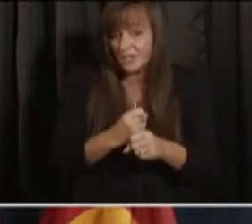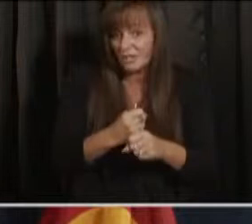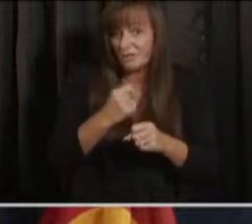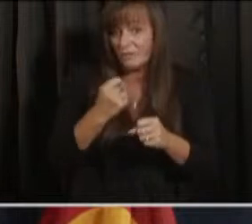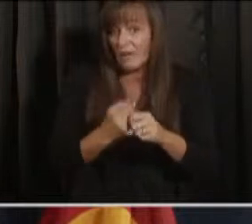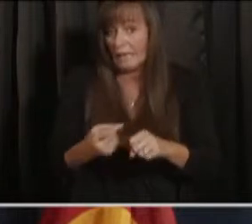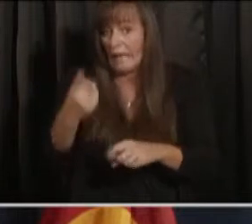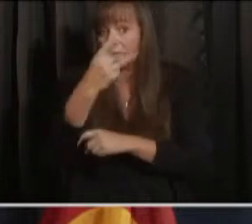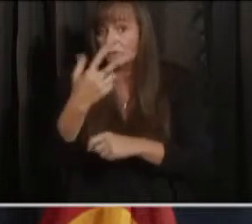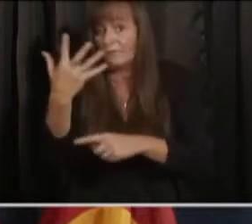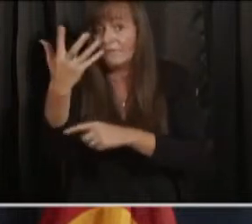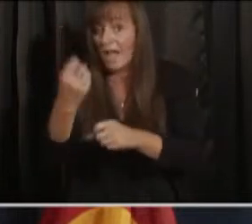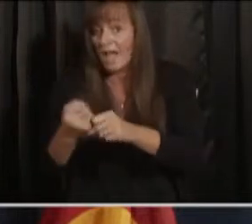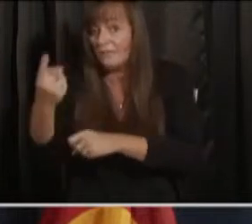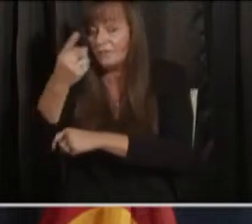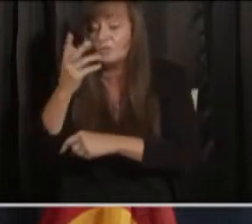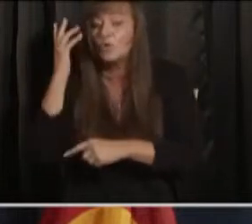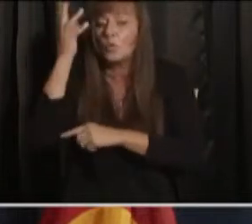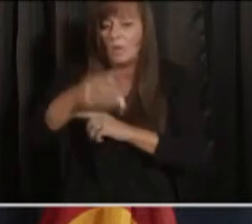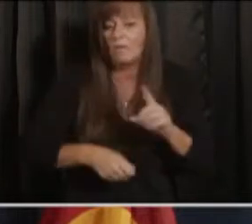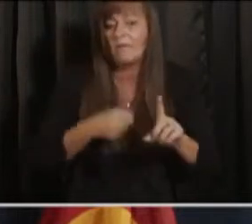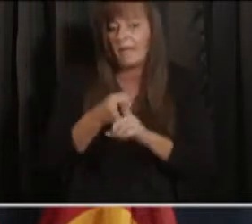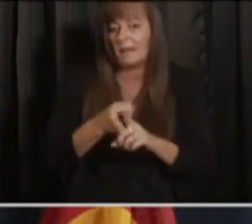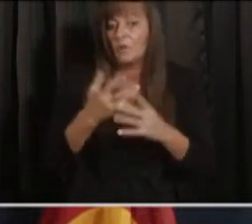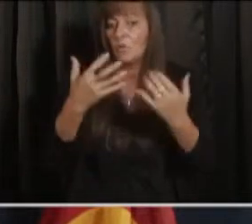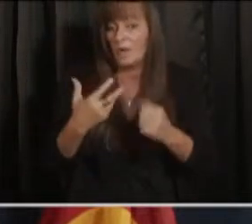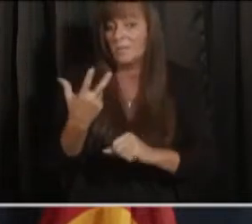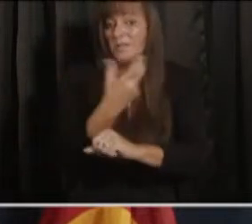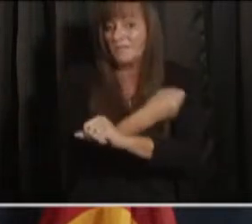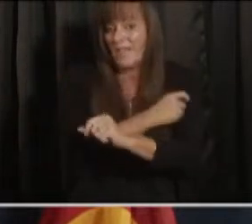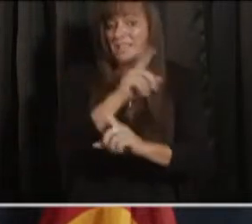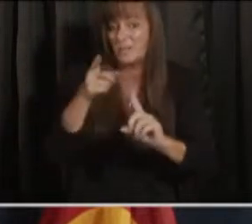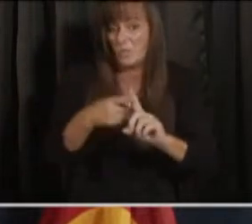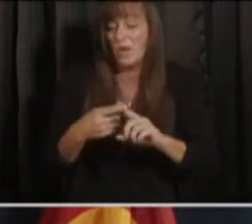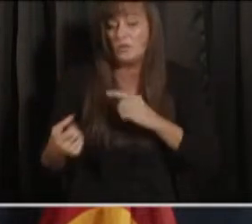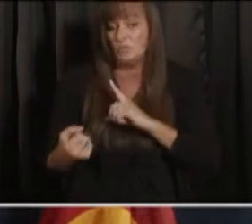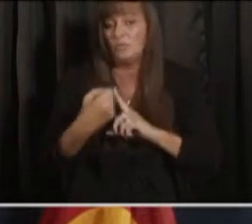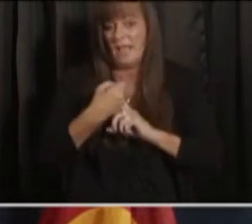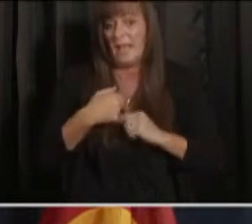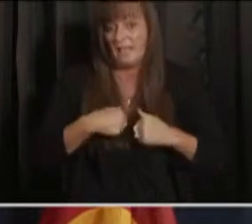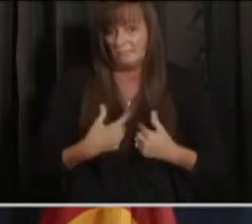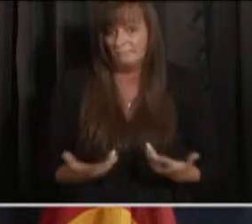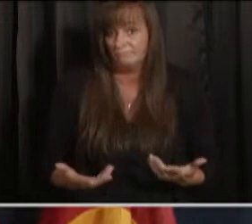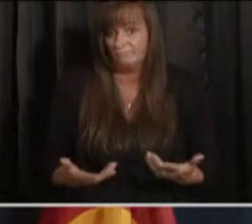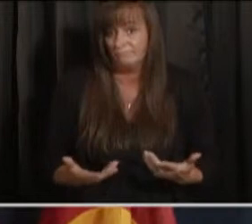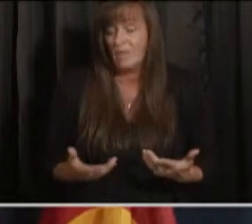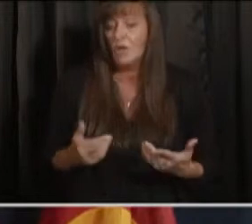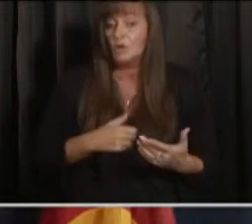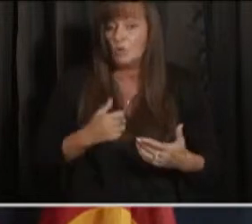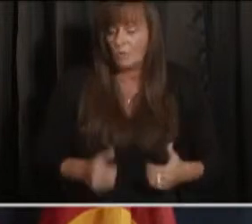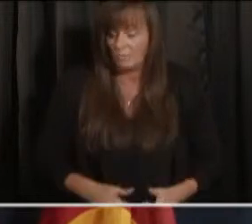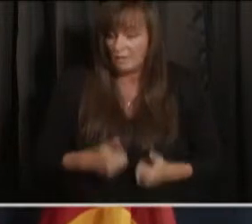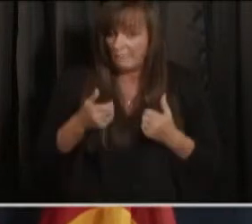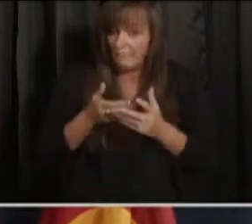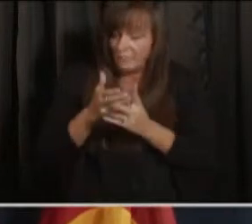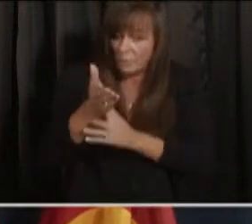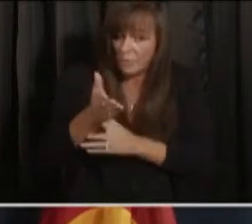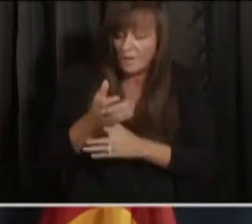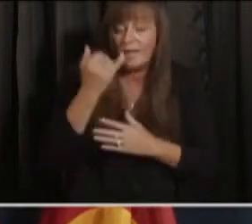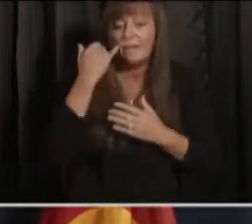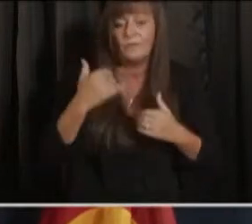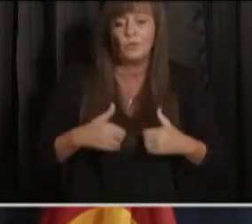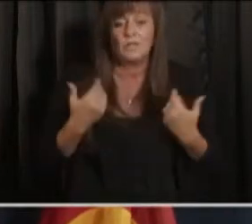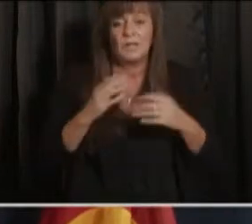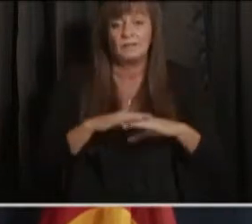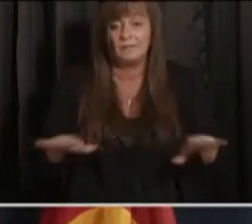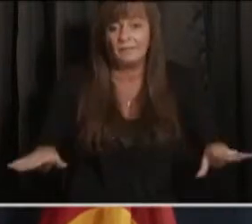get it. You want to be vaccinated when you get it. You will live through it. If you are young and